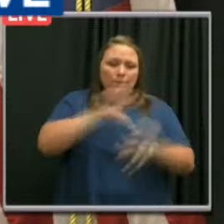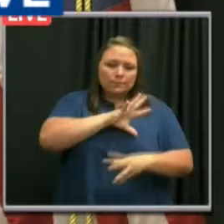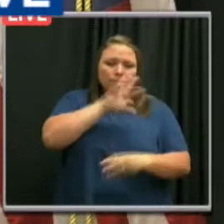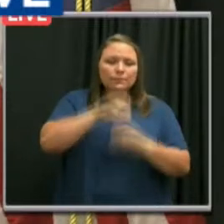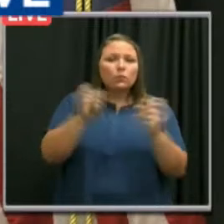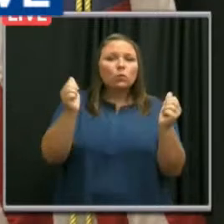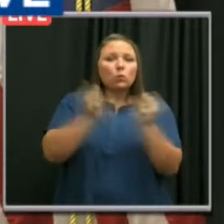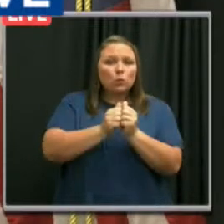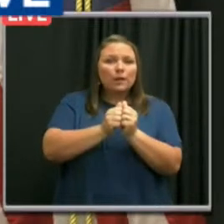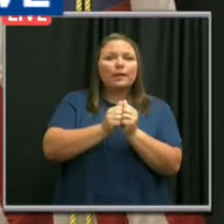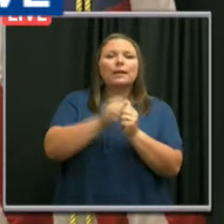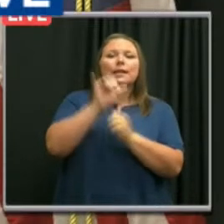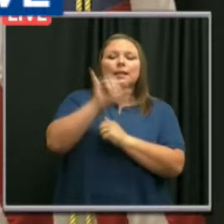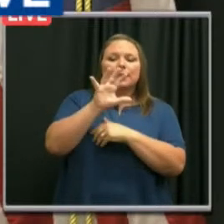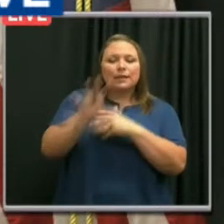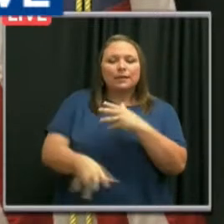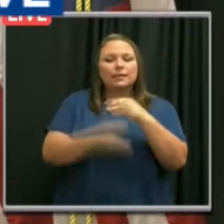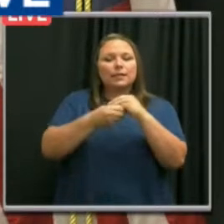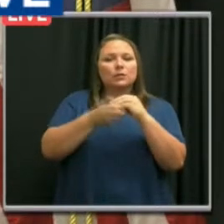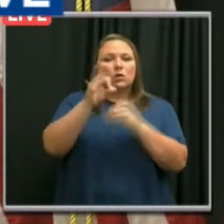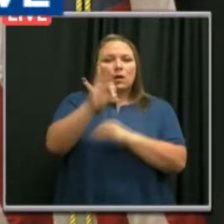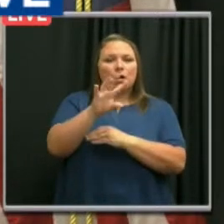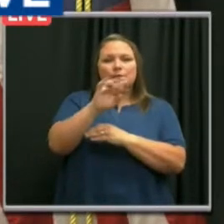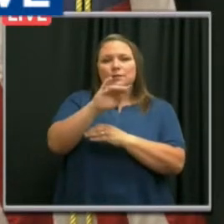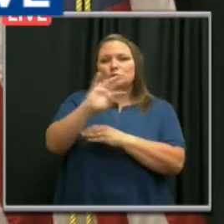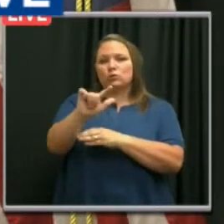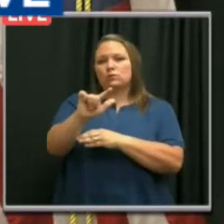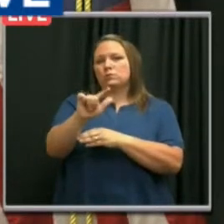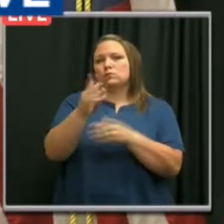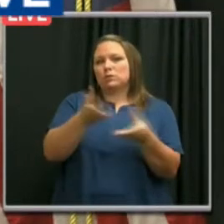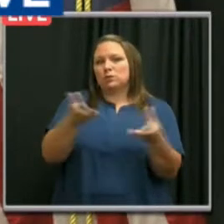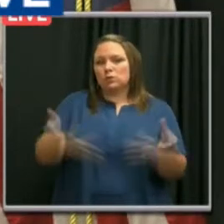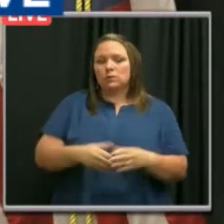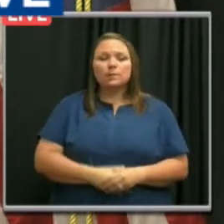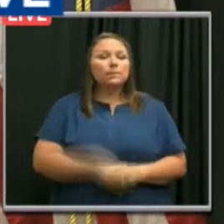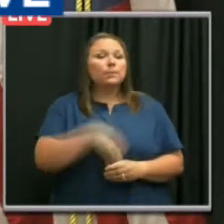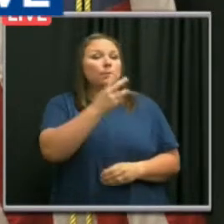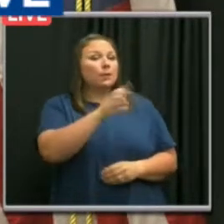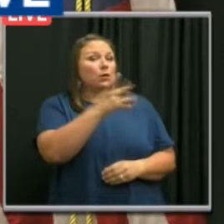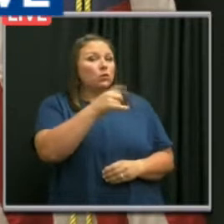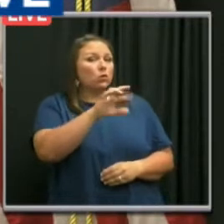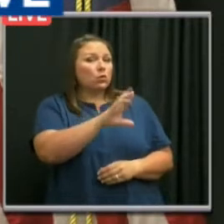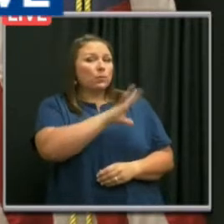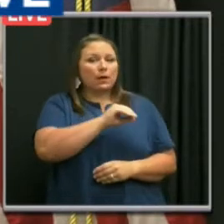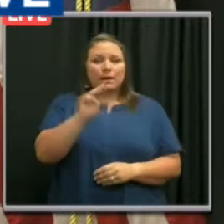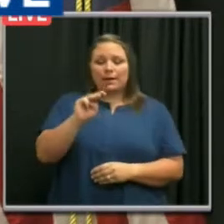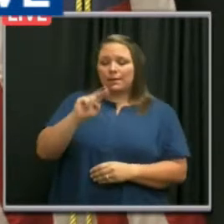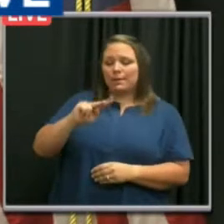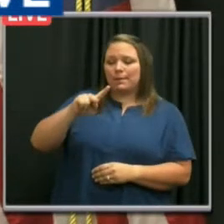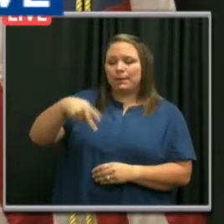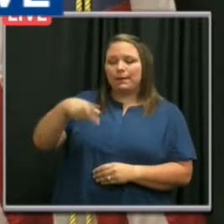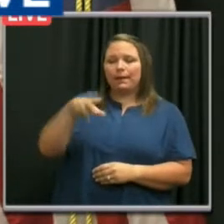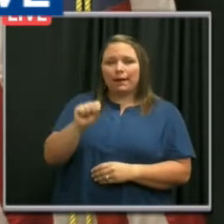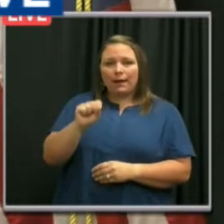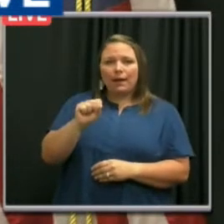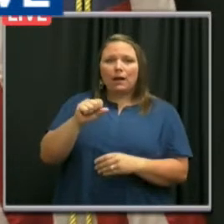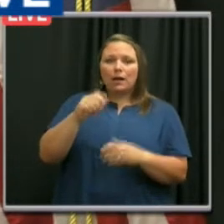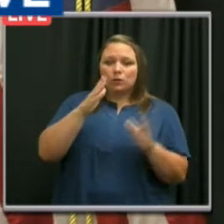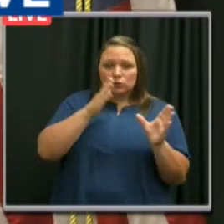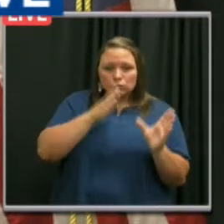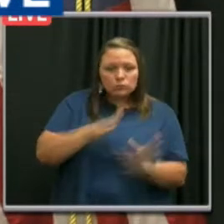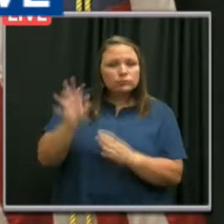in with the addition of digital resources. Mayor Cooper's and MMPS's strategic investment in